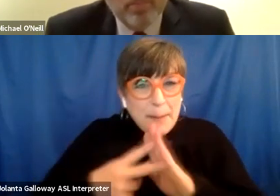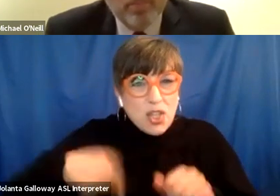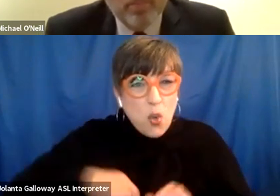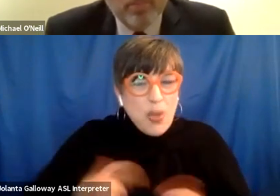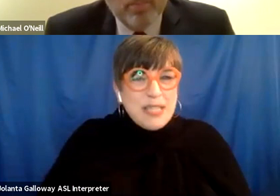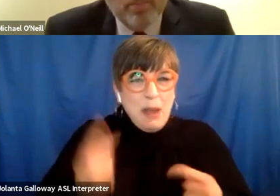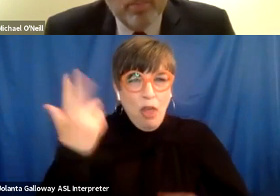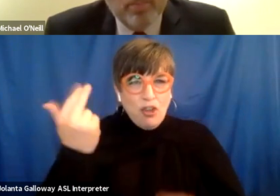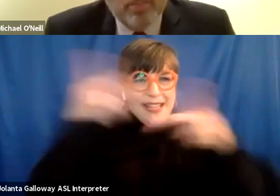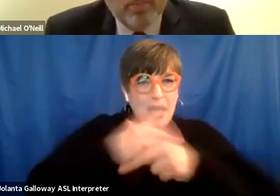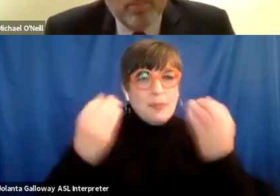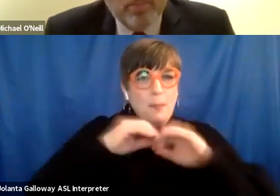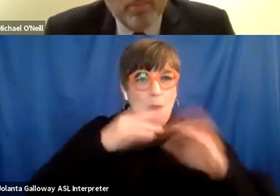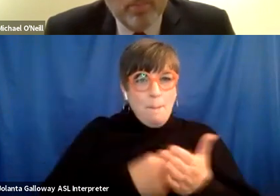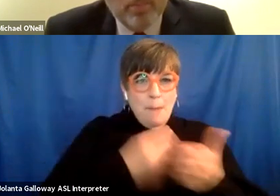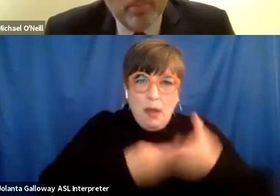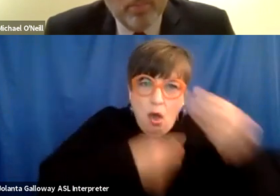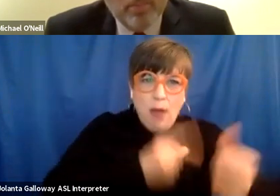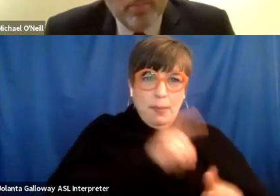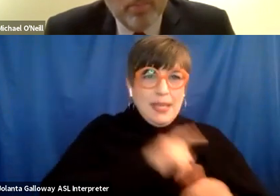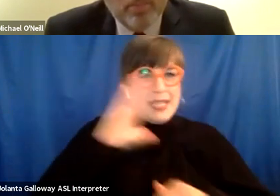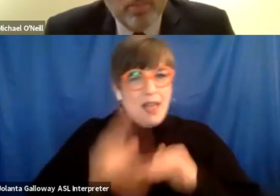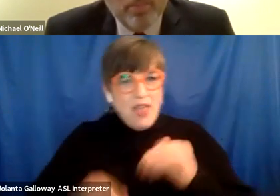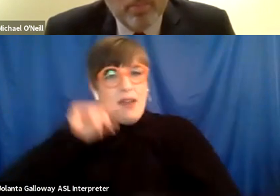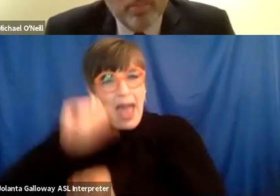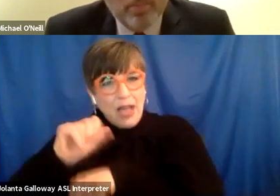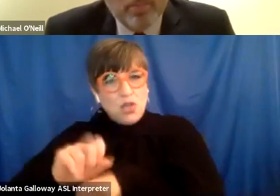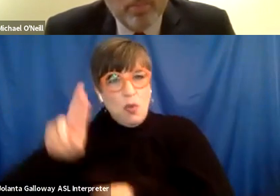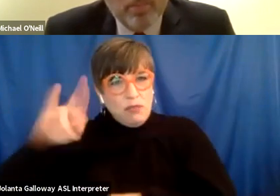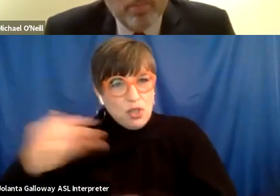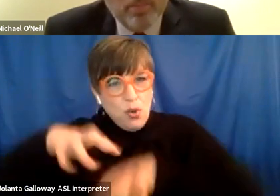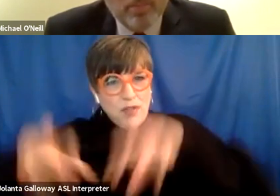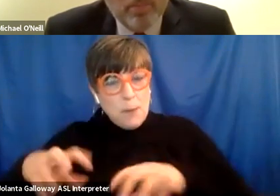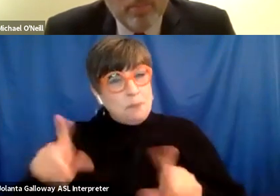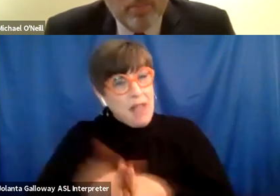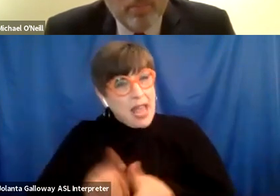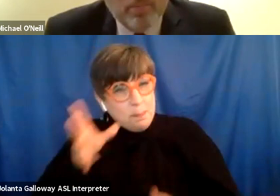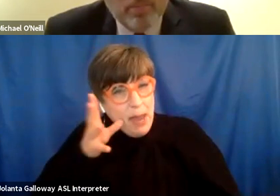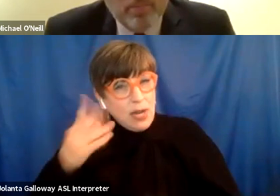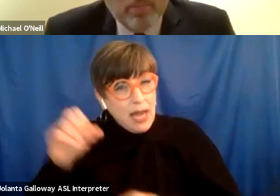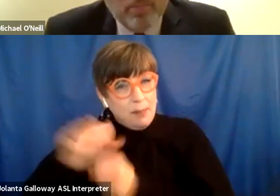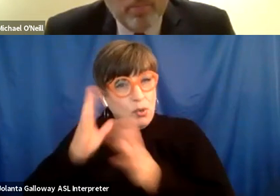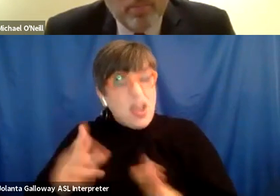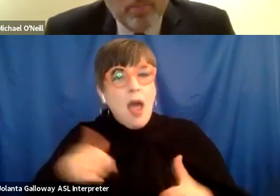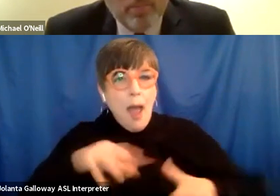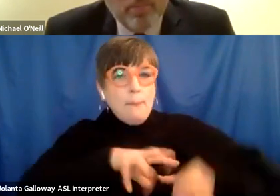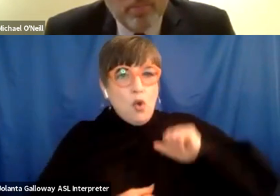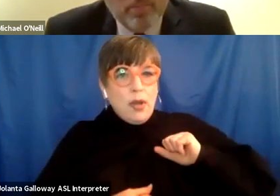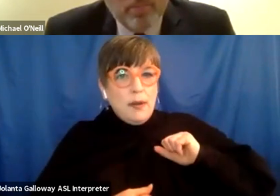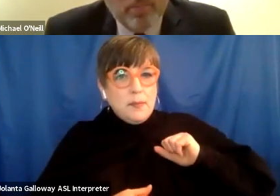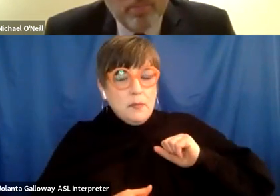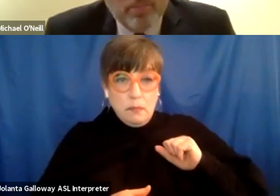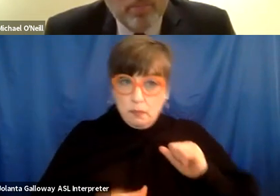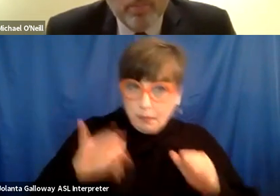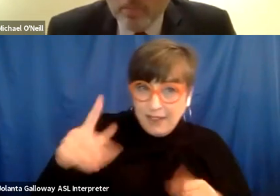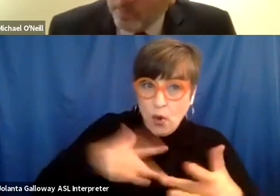we do on restorative justice. As a parent and an employee, that breaks my heart. In case you are someone who is worried